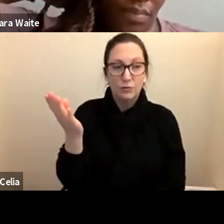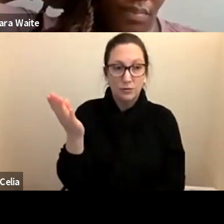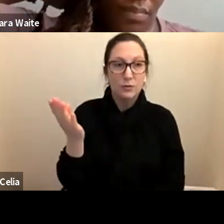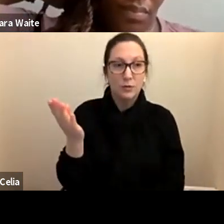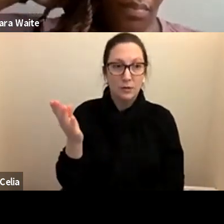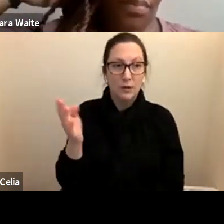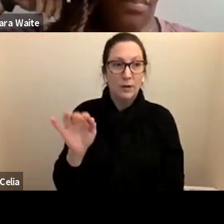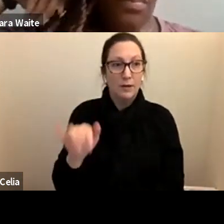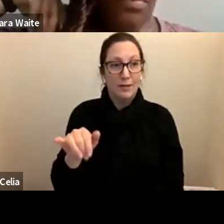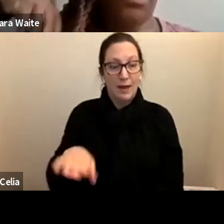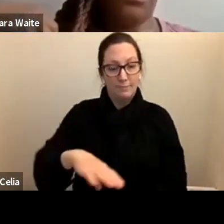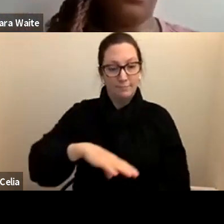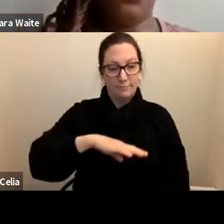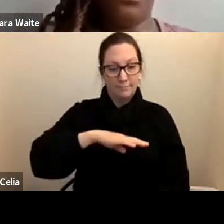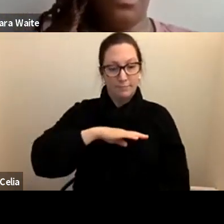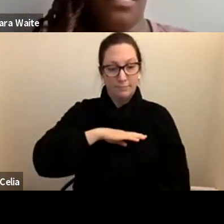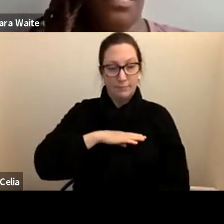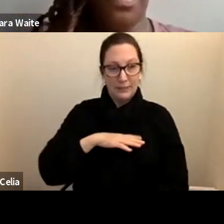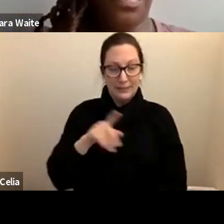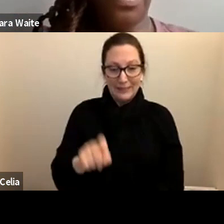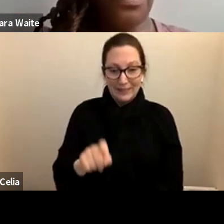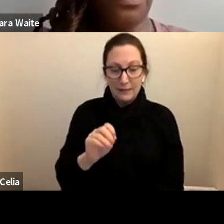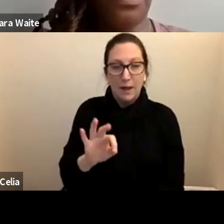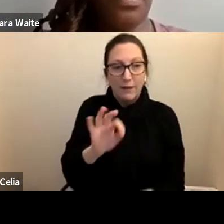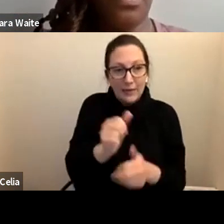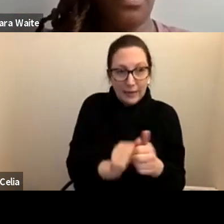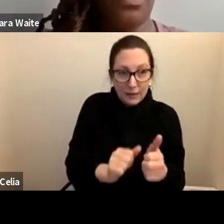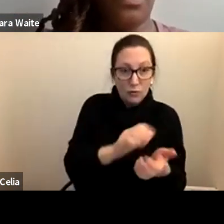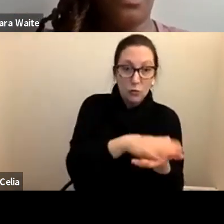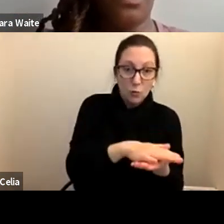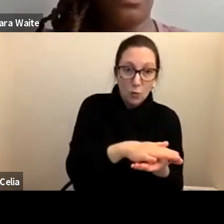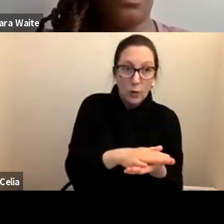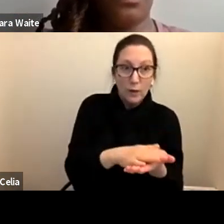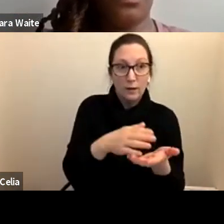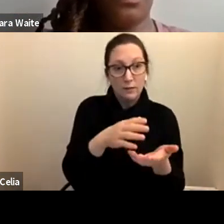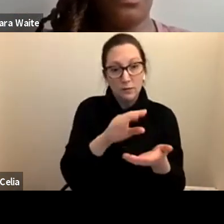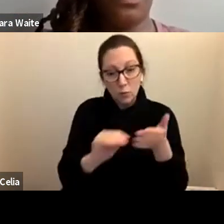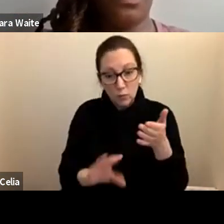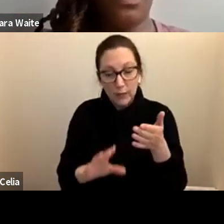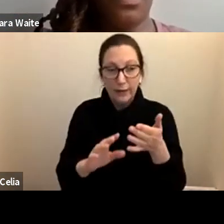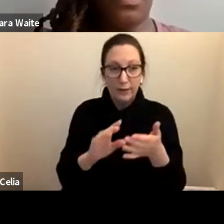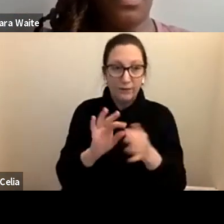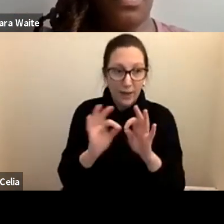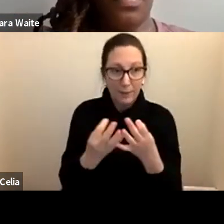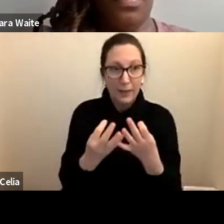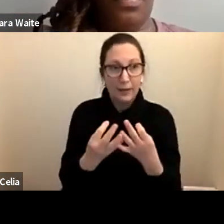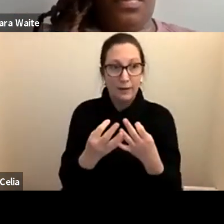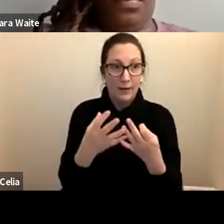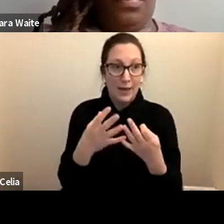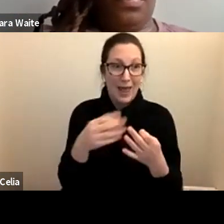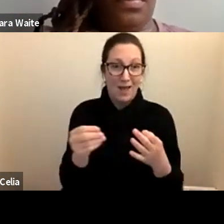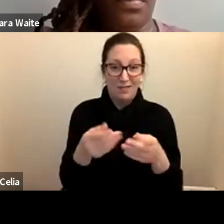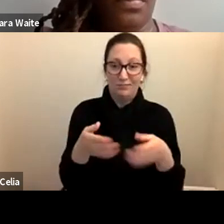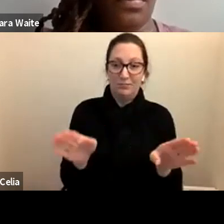needs of certainly each of these schools, the students, the families, but our city as a